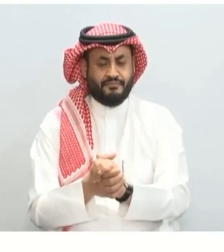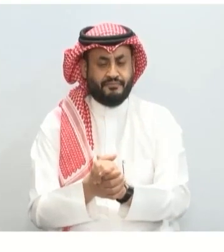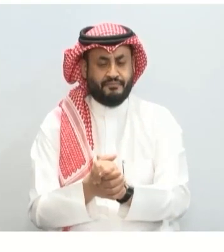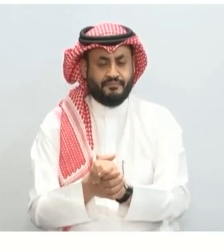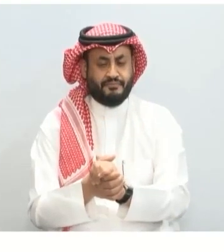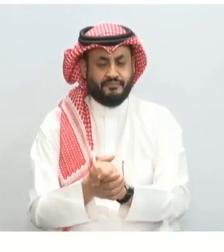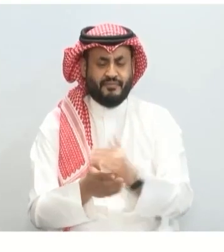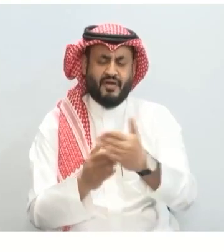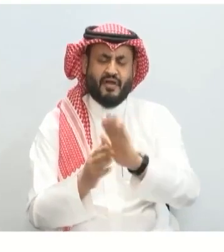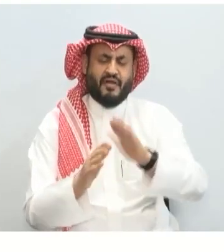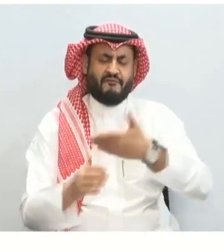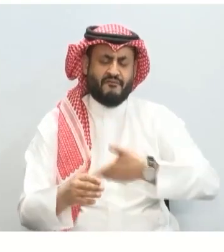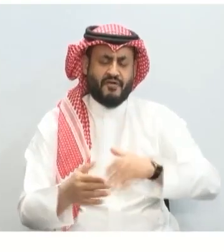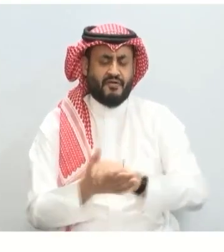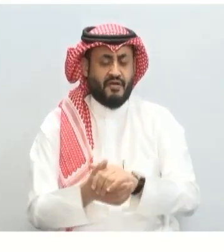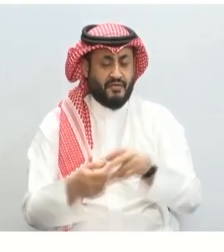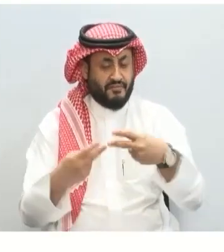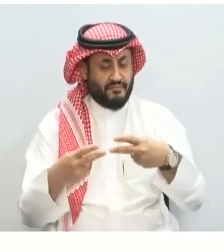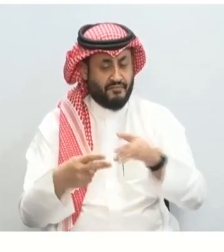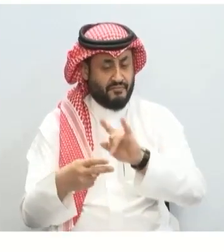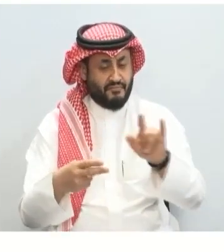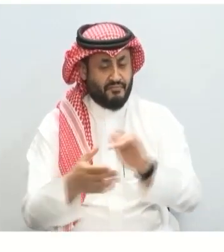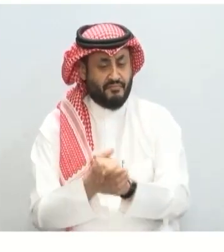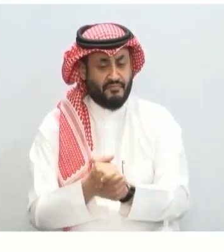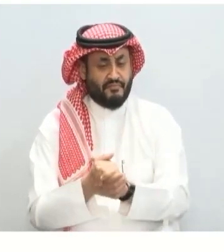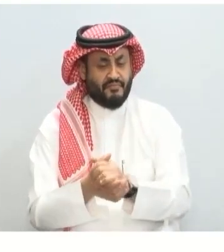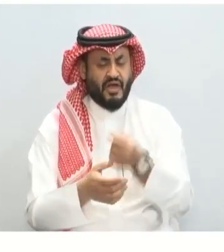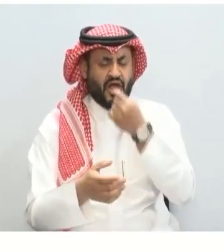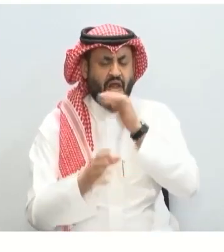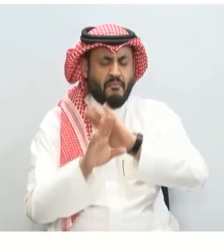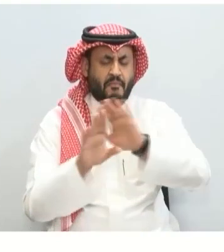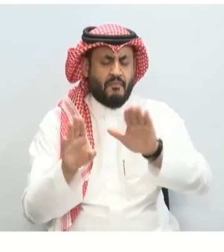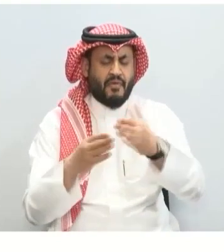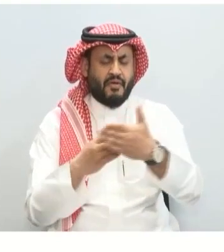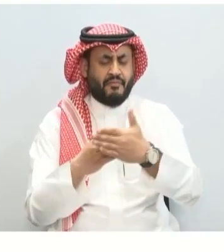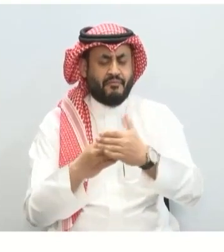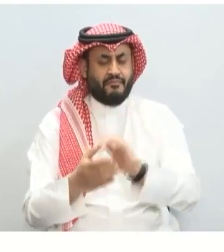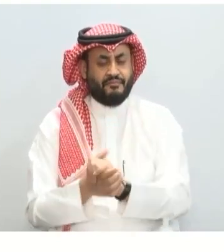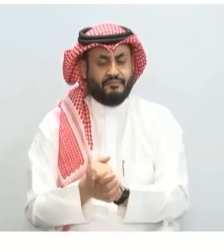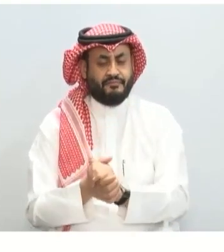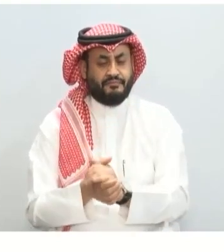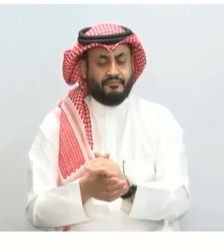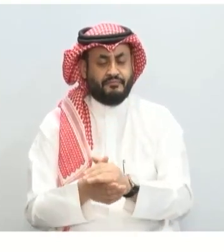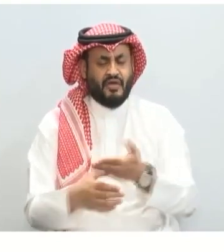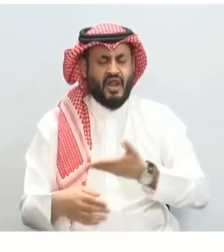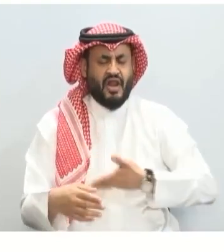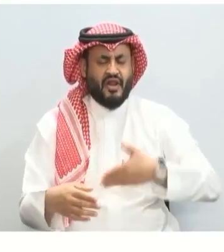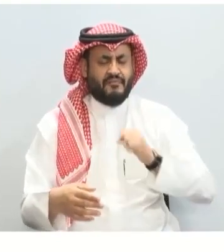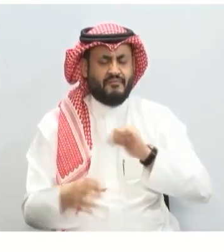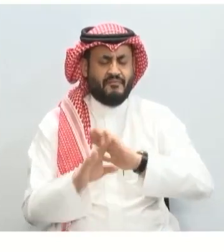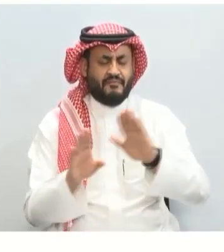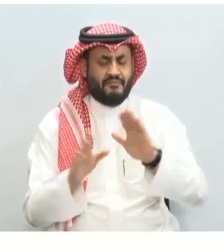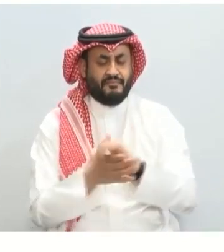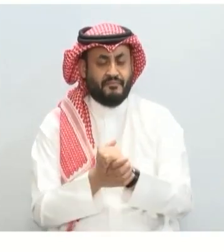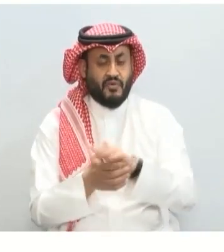but I'm full, for example. I couldn't eat another bite, just as she said, I'm stuffed.